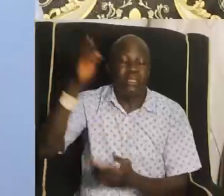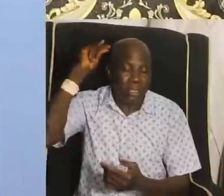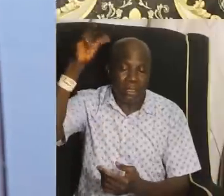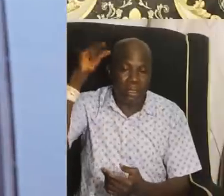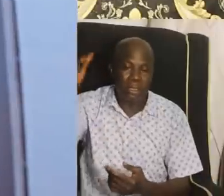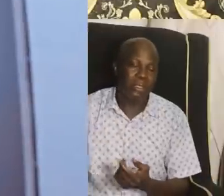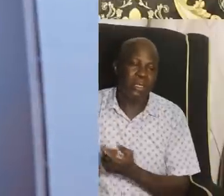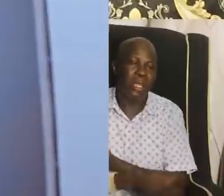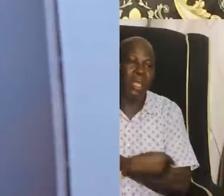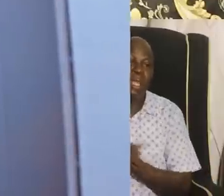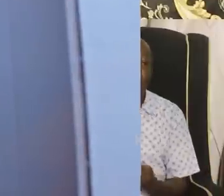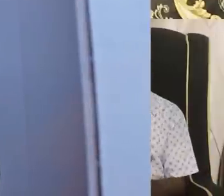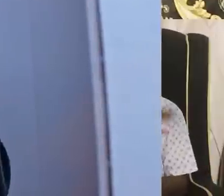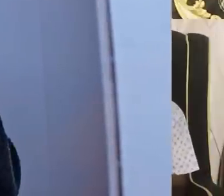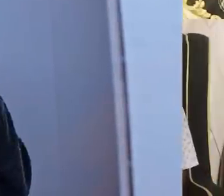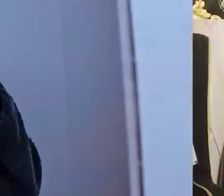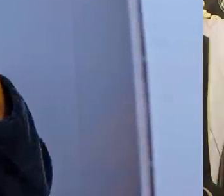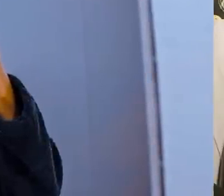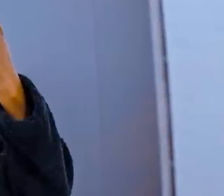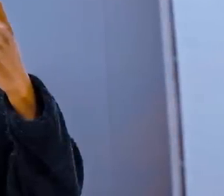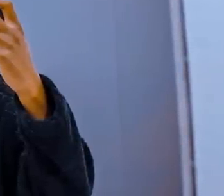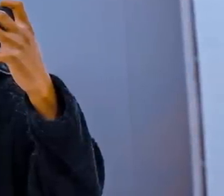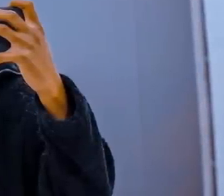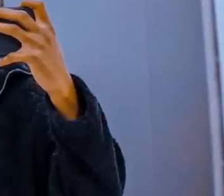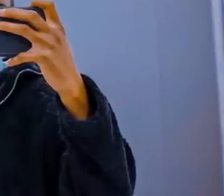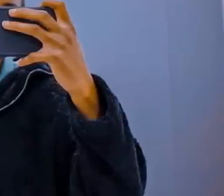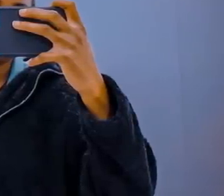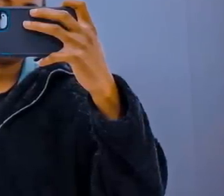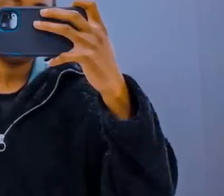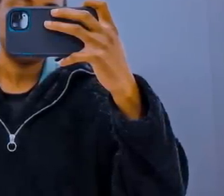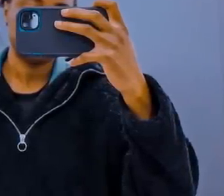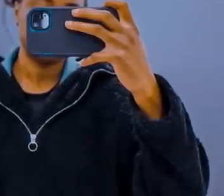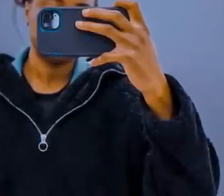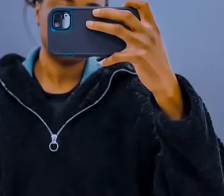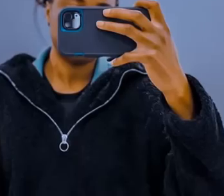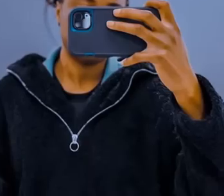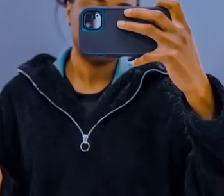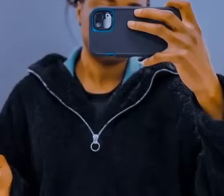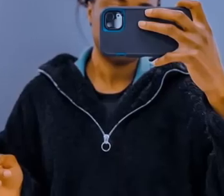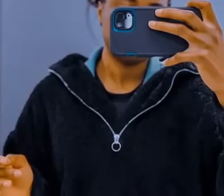Since then, that reproach was removed. You that are my listener.